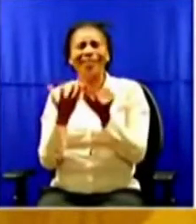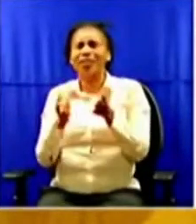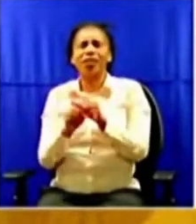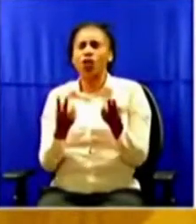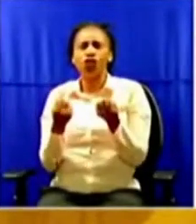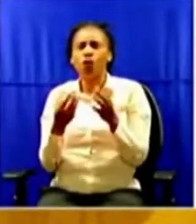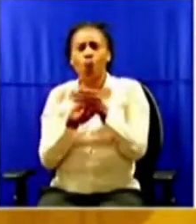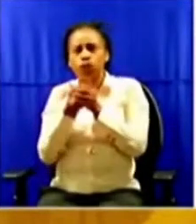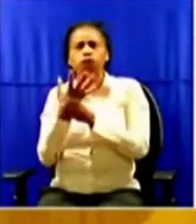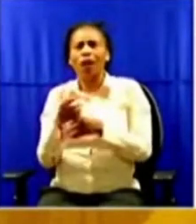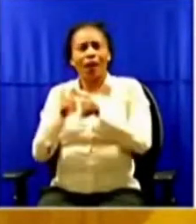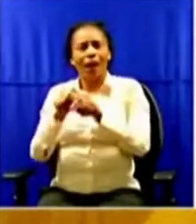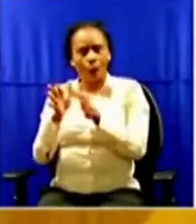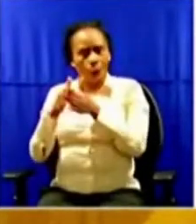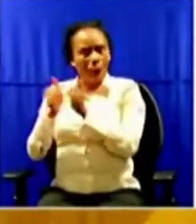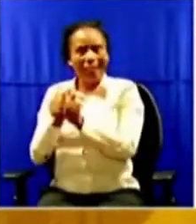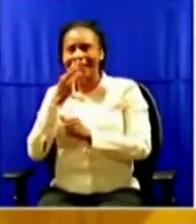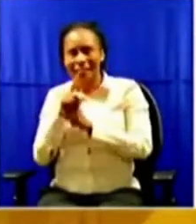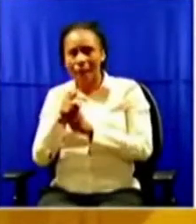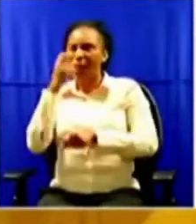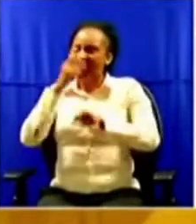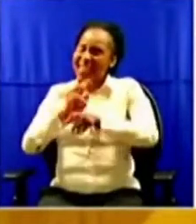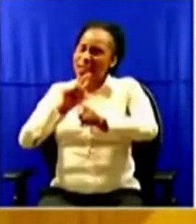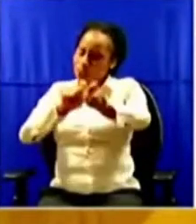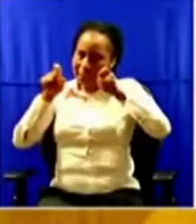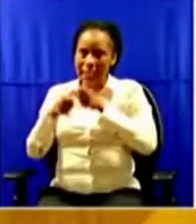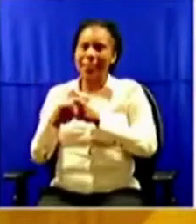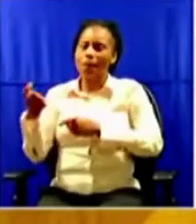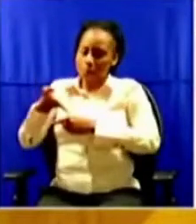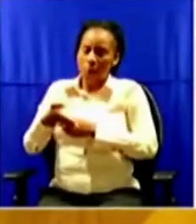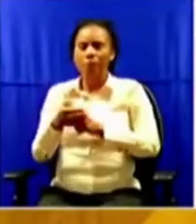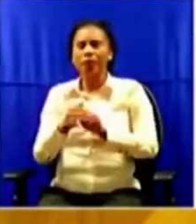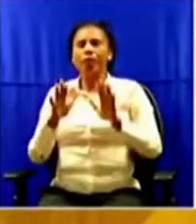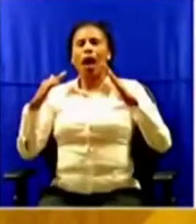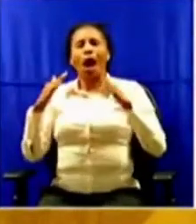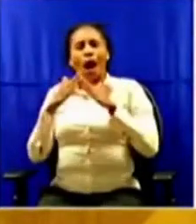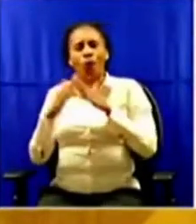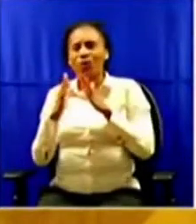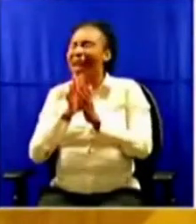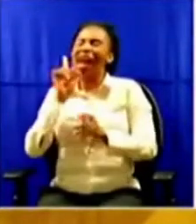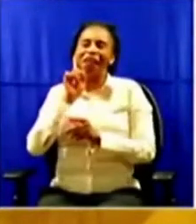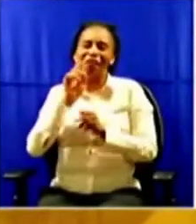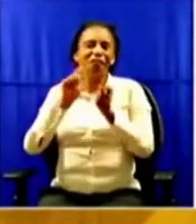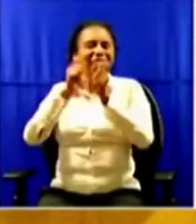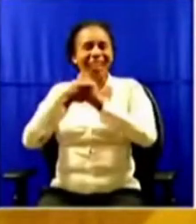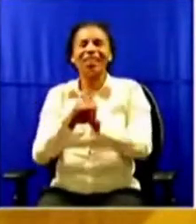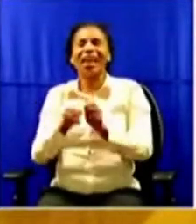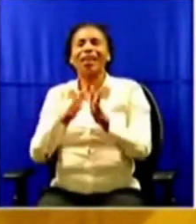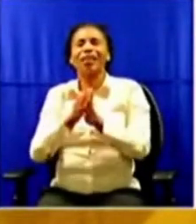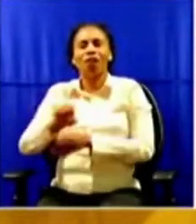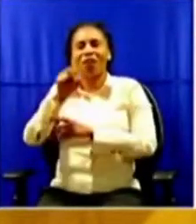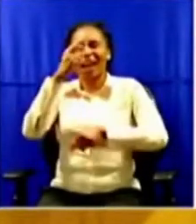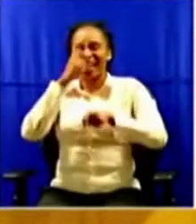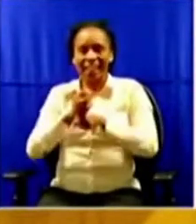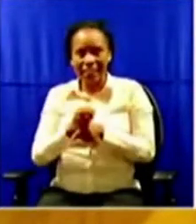for change, bringing to this House every reform that South Africa needs to make government work and get South Africans